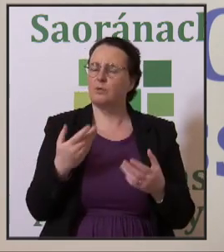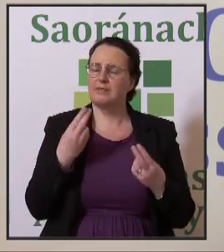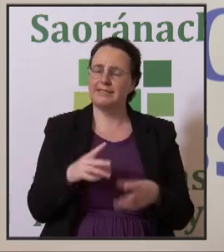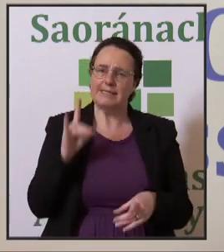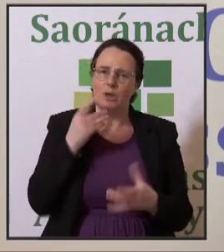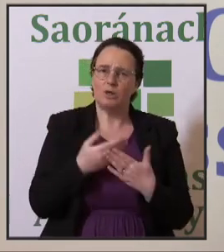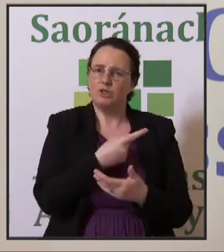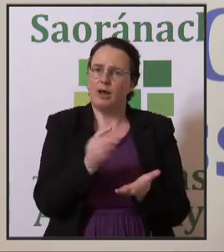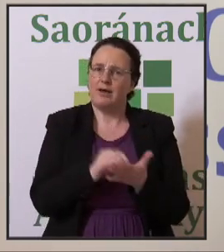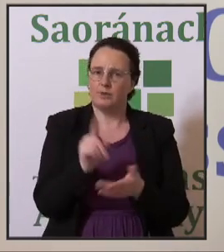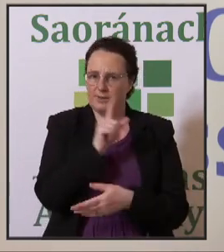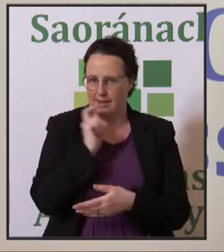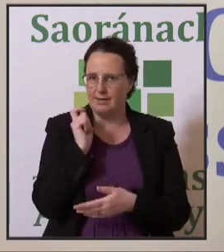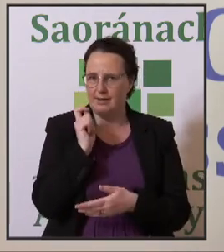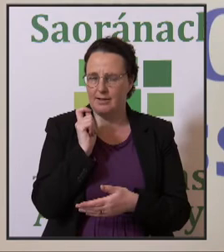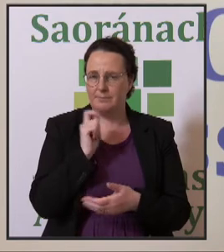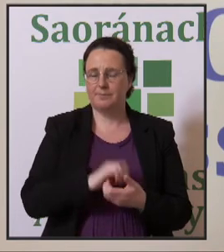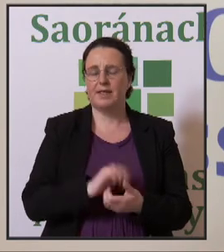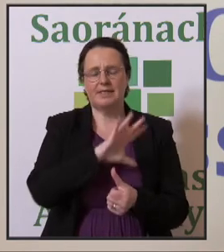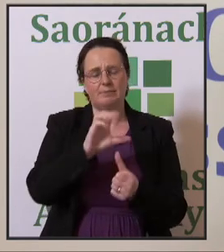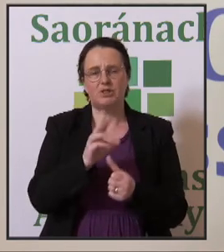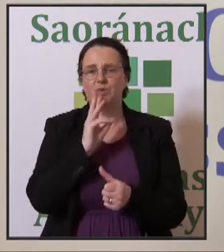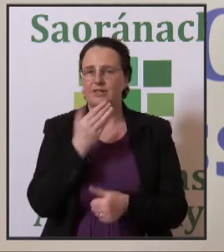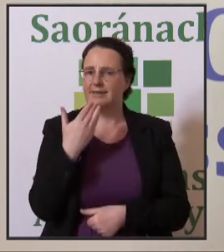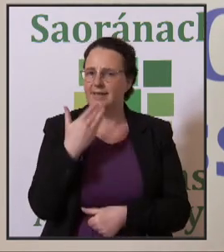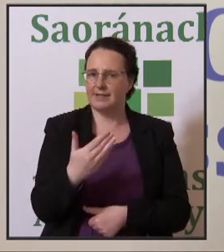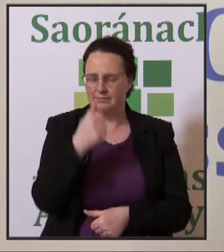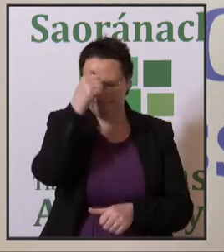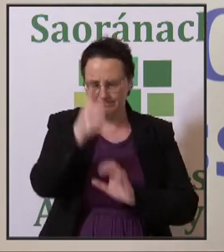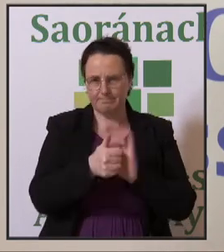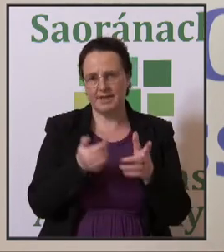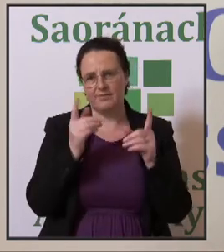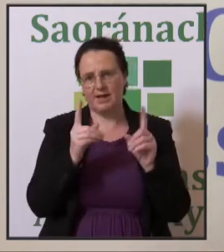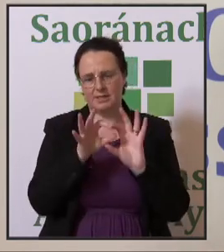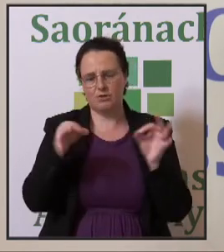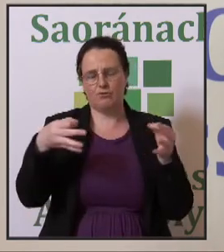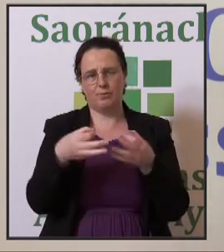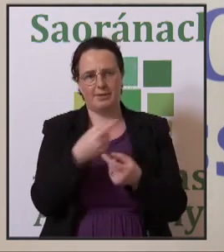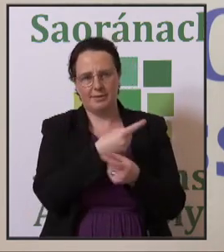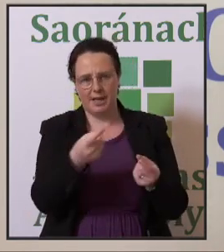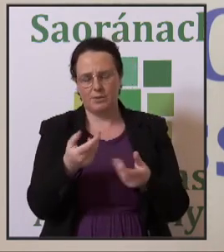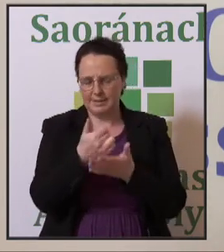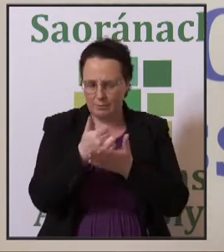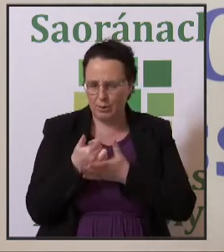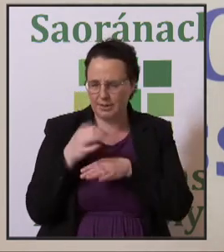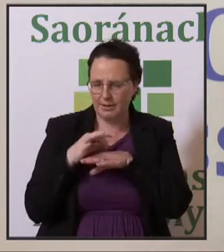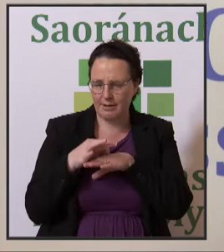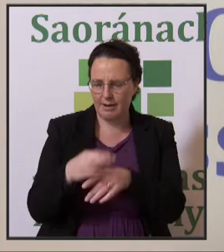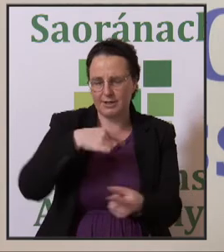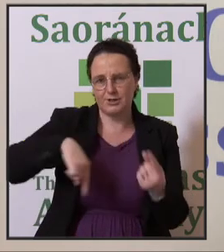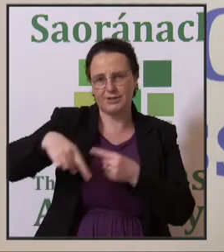say. Can I say a special word of thanks to our expert advisory group who will support and guide us on this